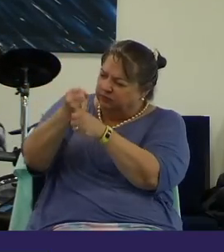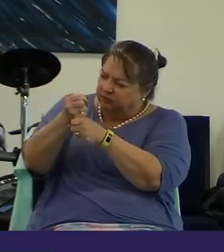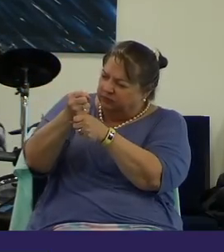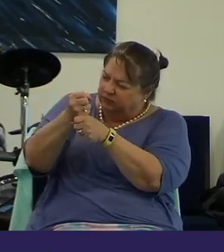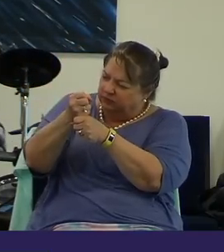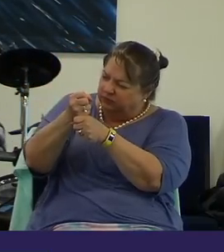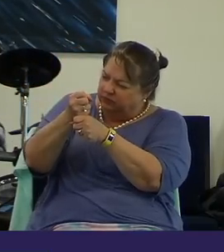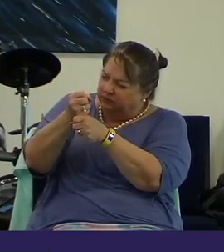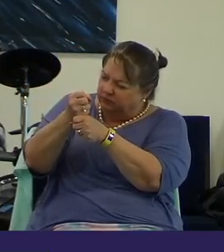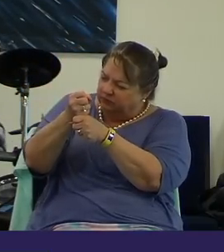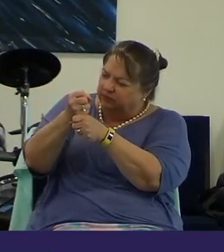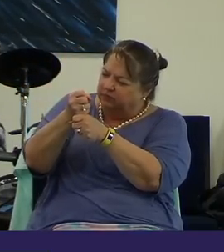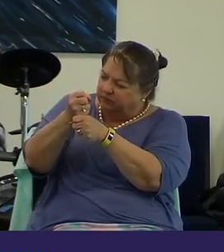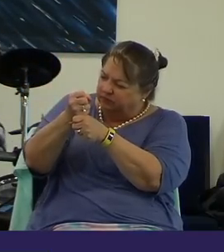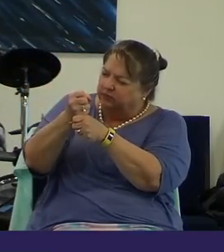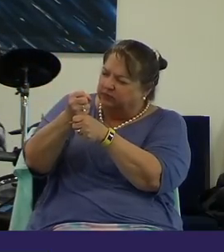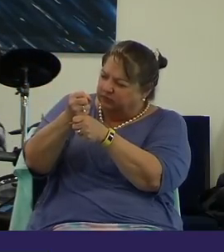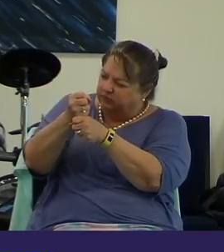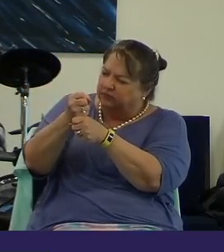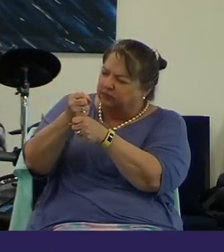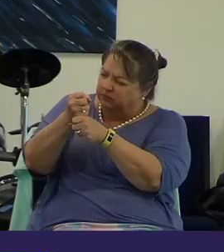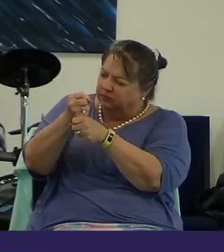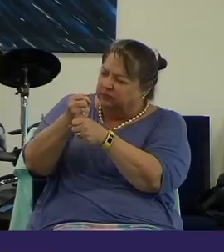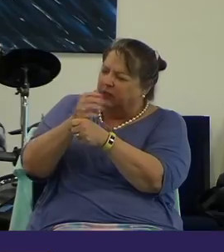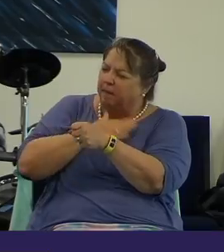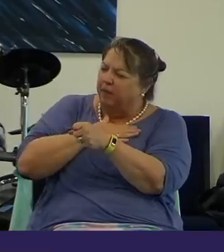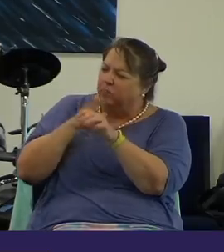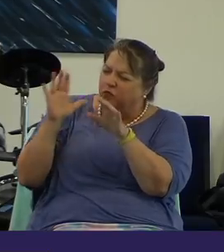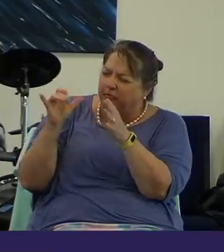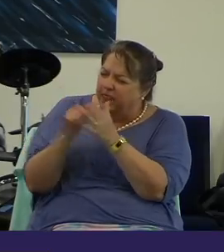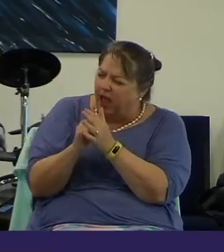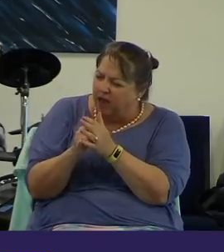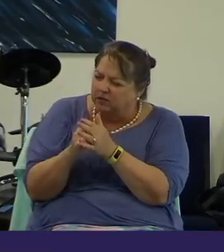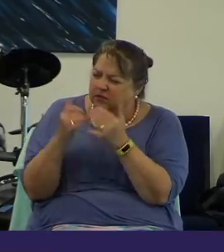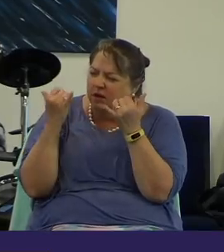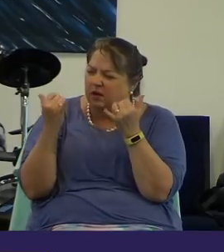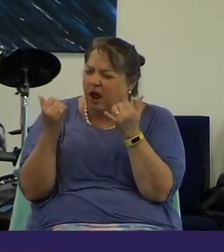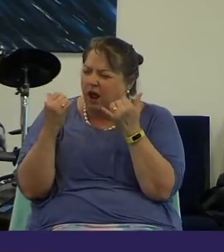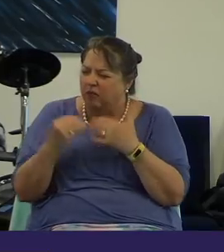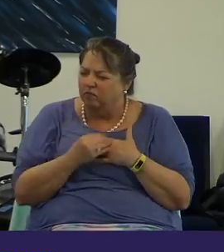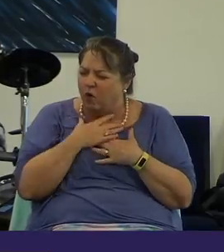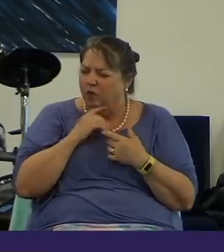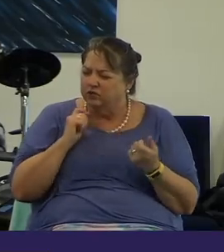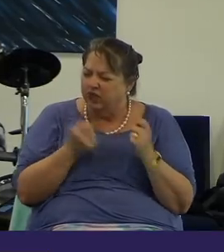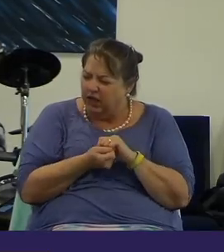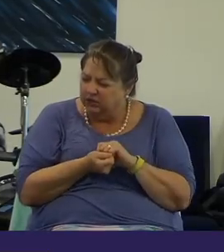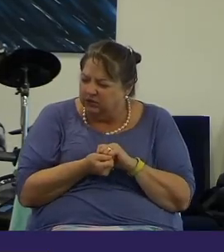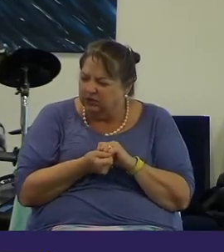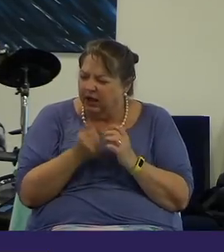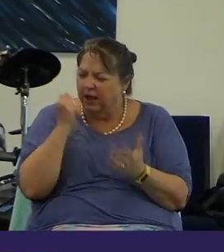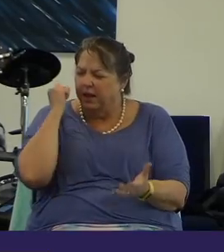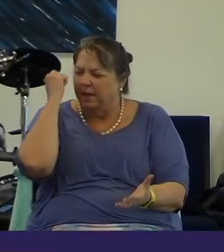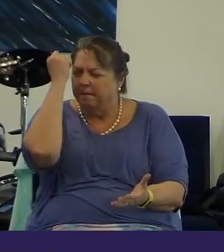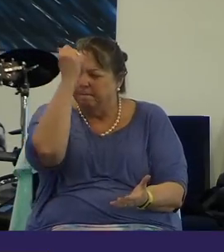Jesus, would you do that in us today, we pray. And we thank you in your holy name. Amen.